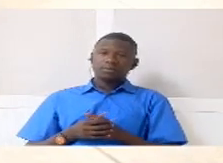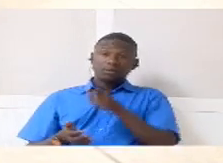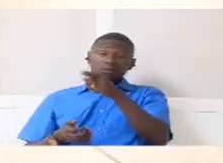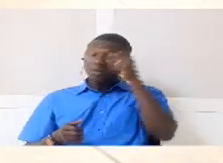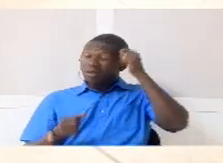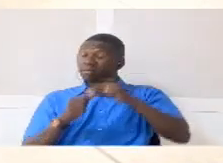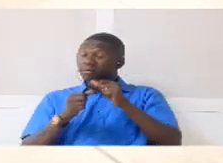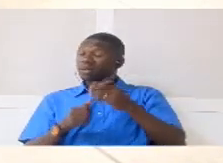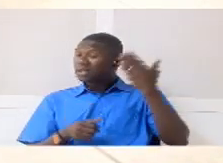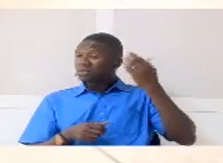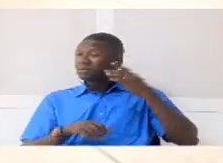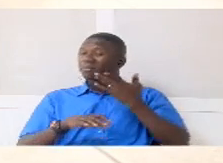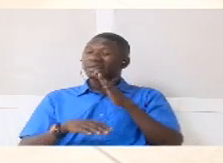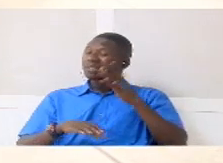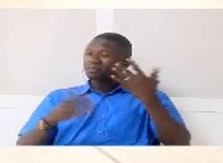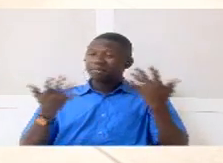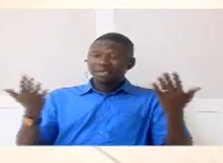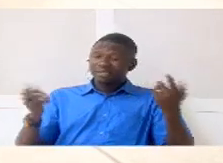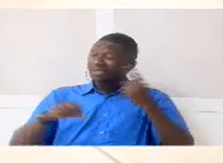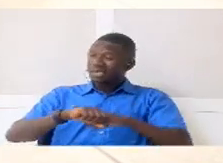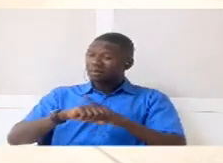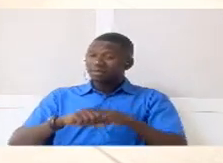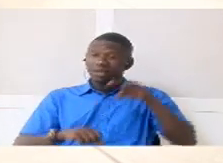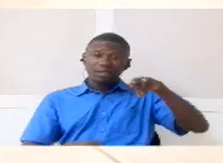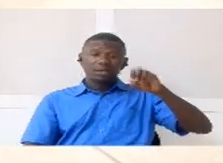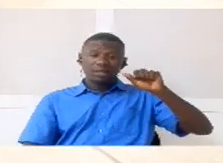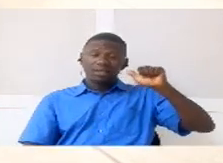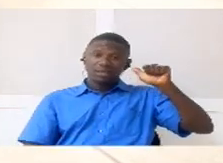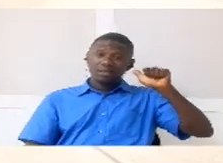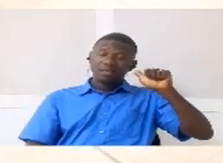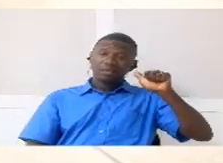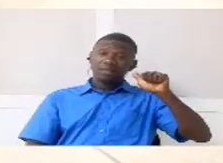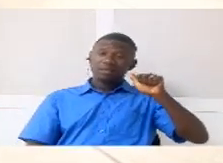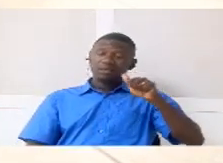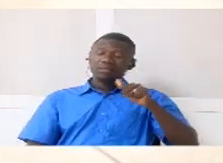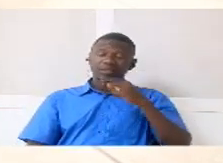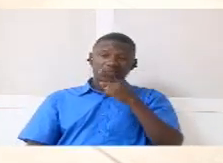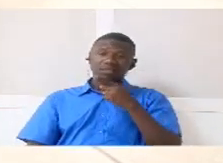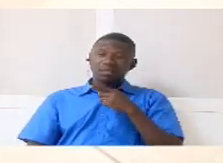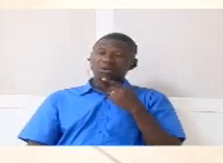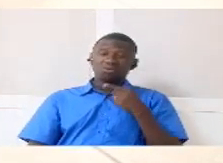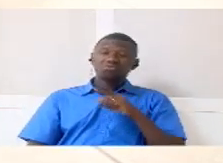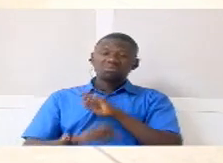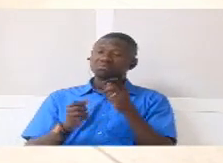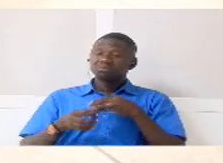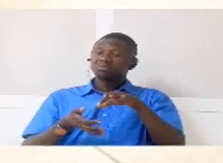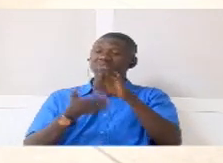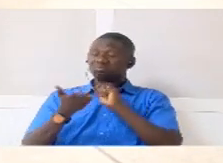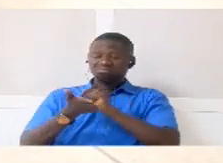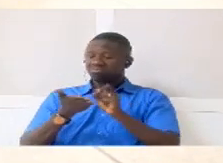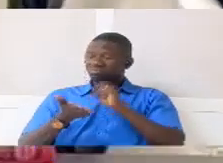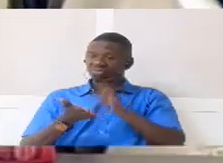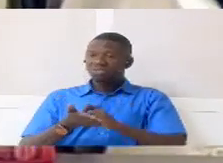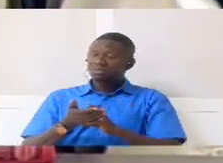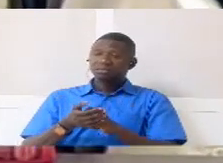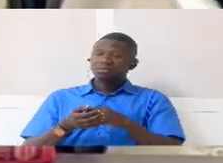and that the only information that could be taken would be the number of the vehicle? ko e botani kalamale bang to modolu enay ol ka balanne